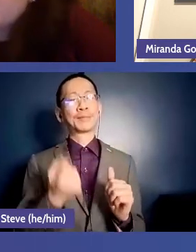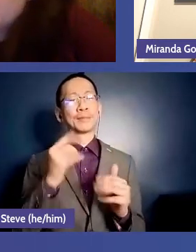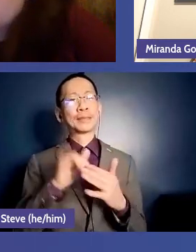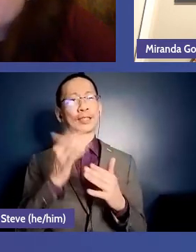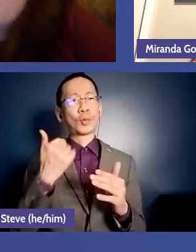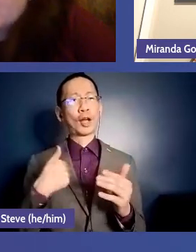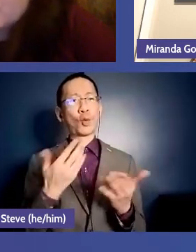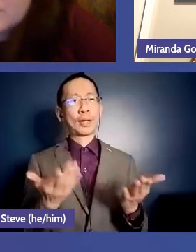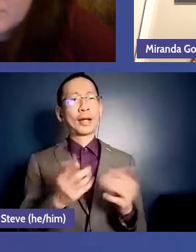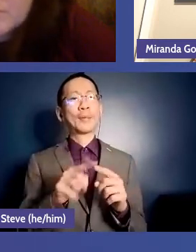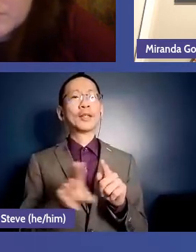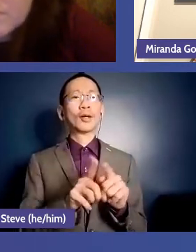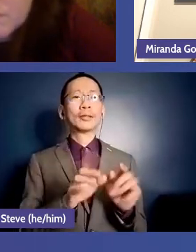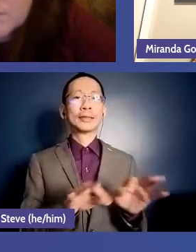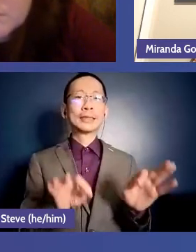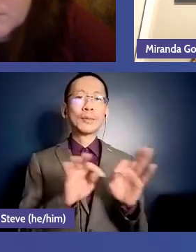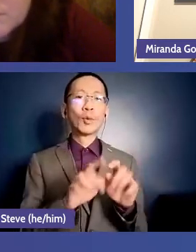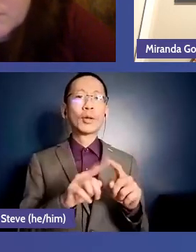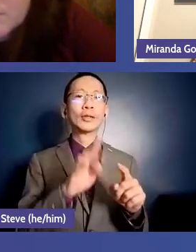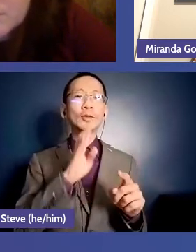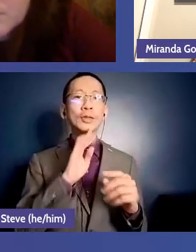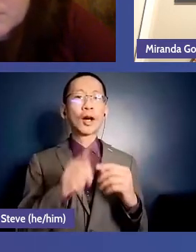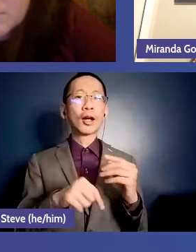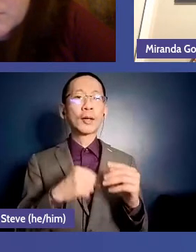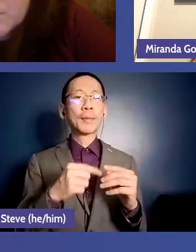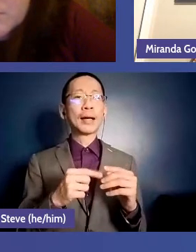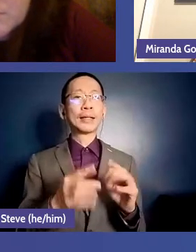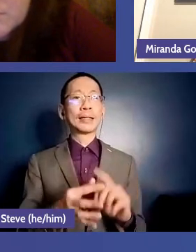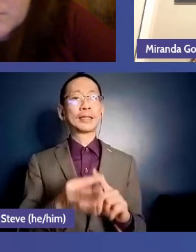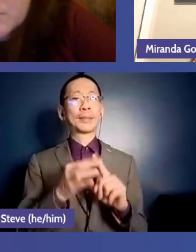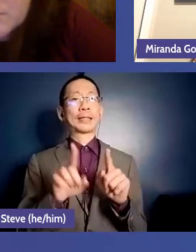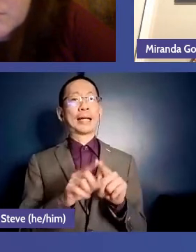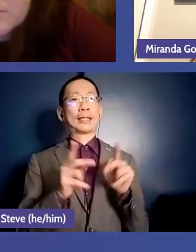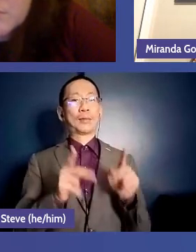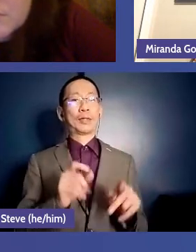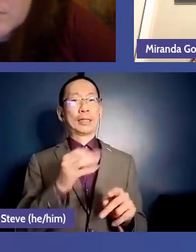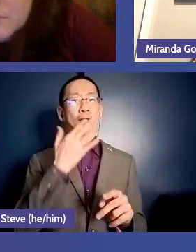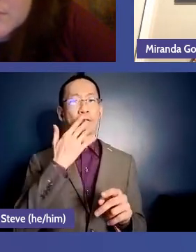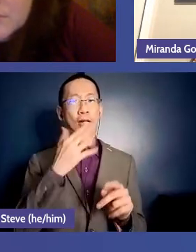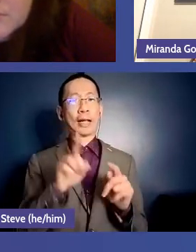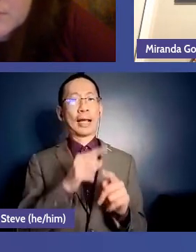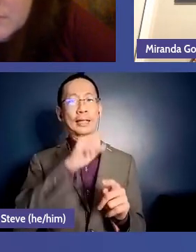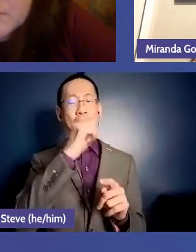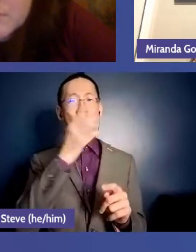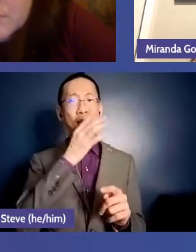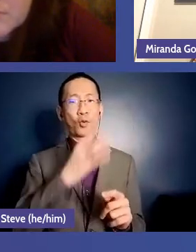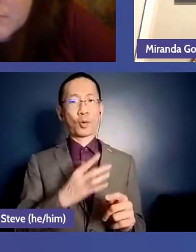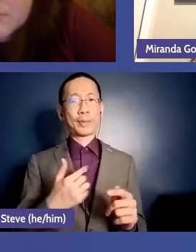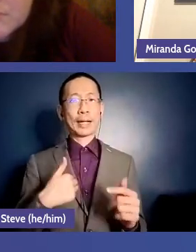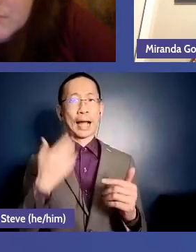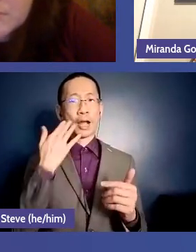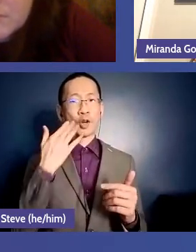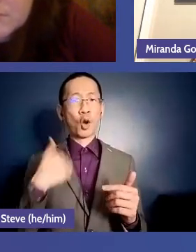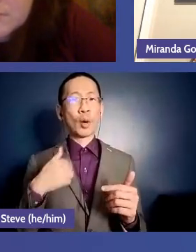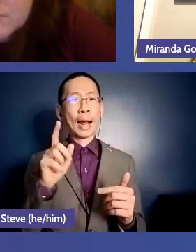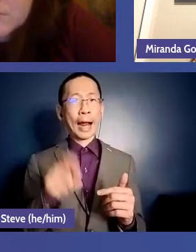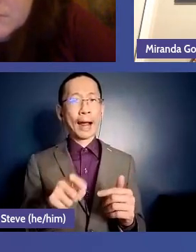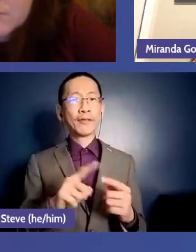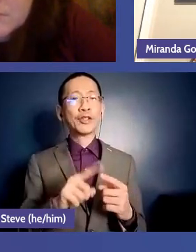here, but I think it's also important to talk about, you know, especially as a person of color and as a Black woman, like, I just know that I have to be, you